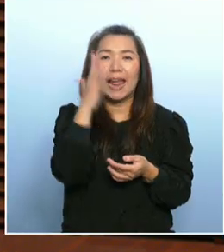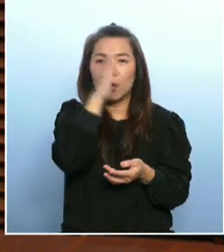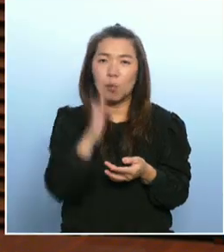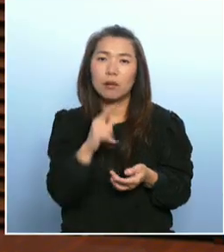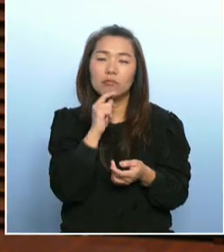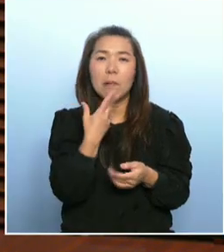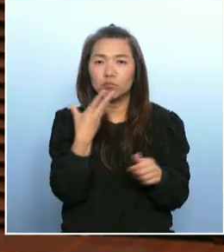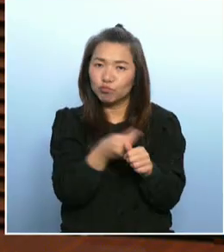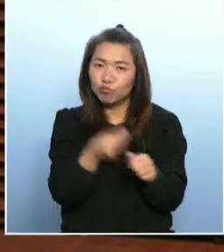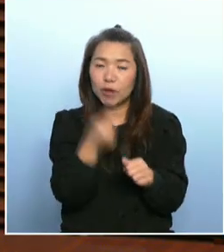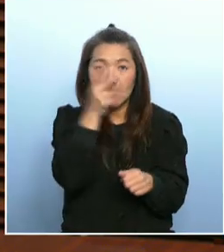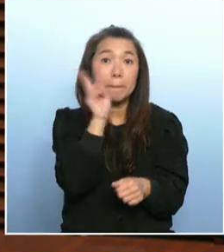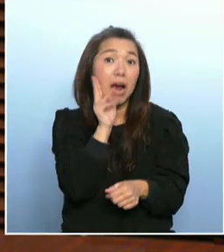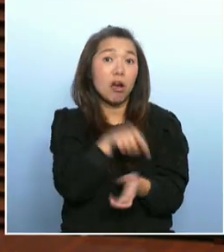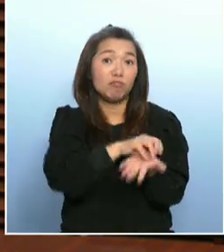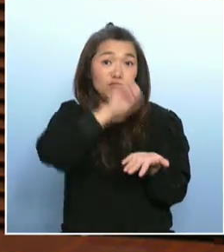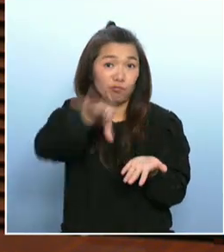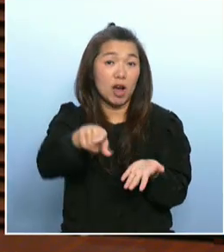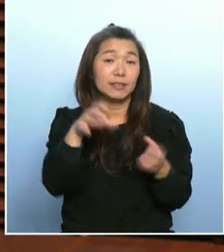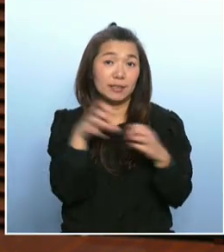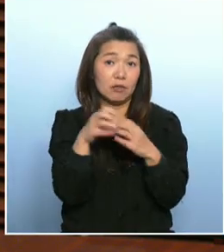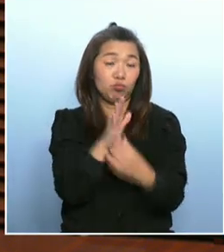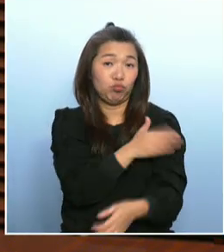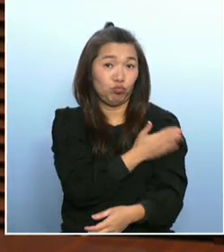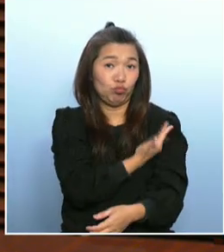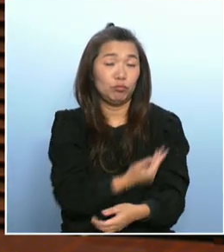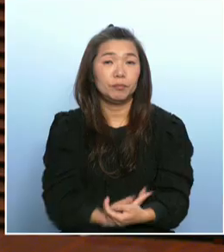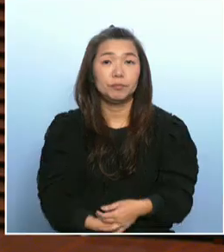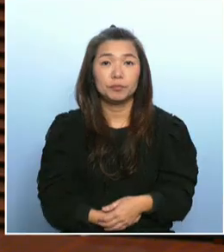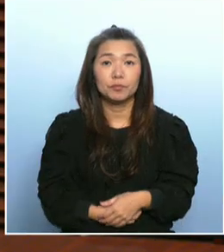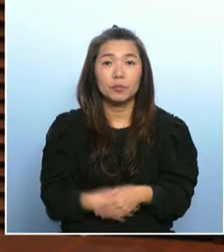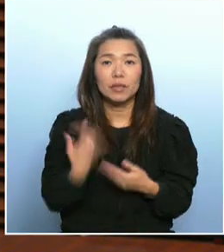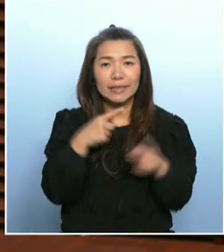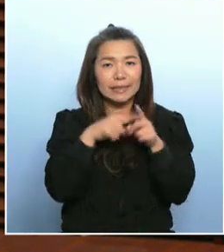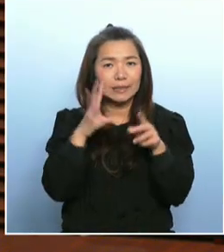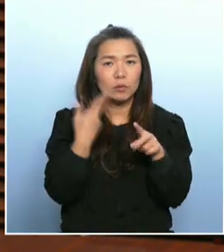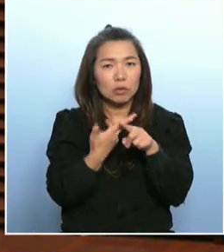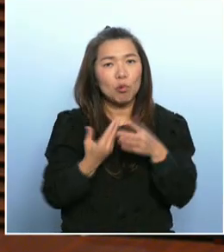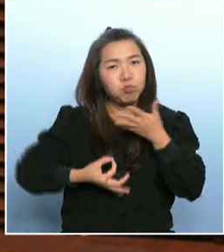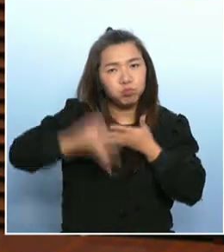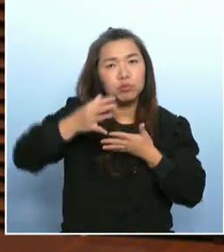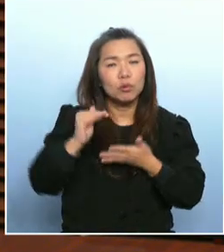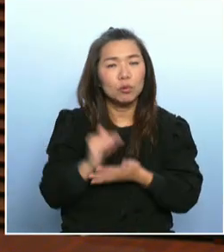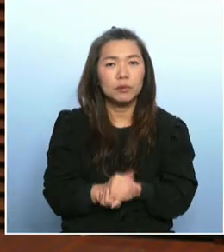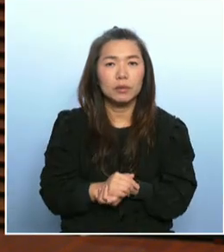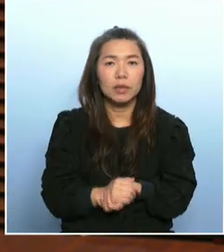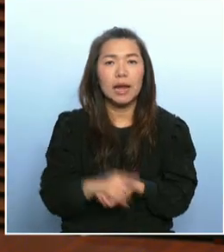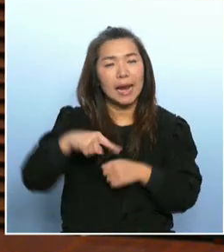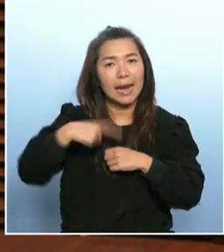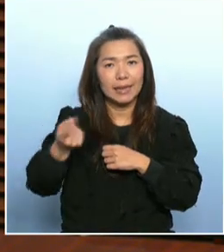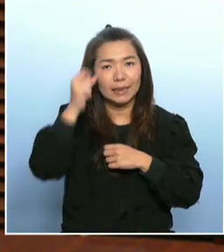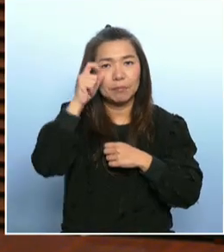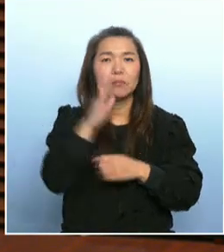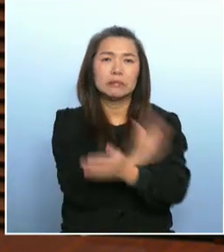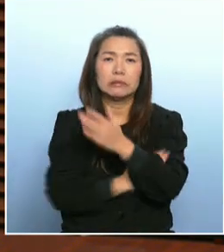For medical practitioners, they have to undergo regular training, say a few times a year. Are we going to implement